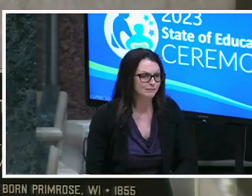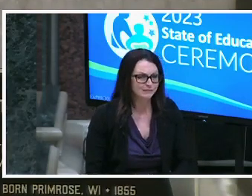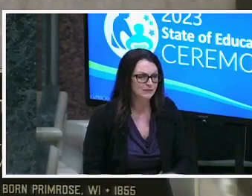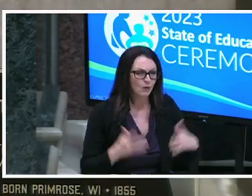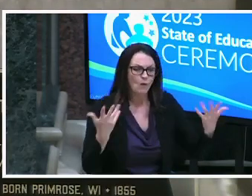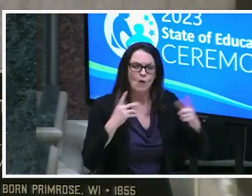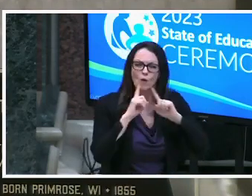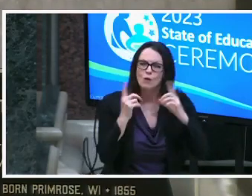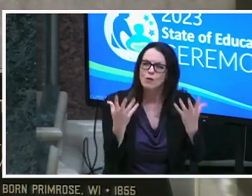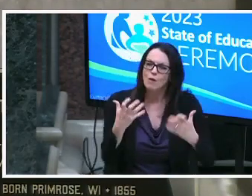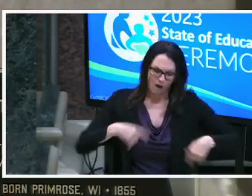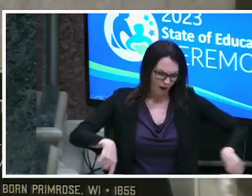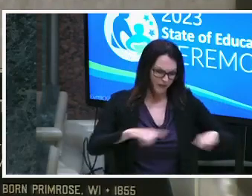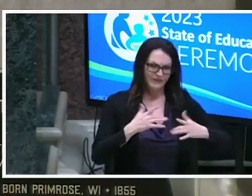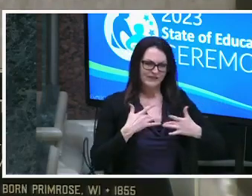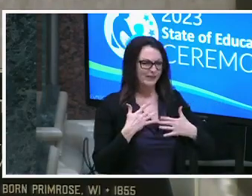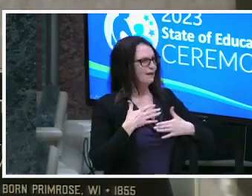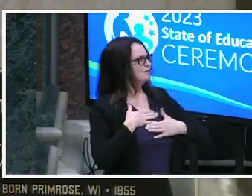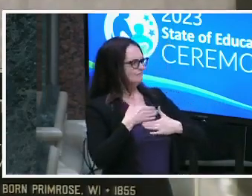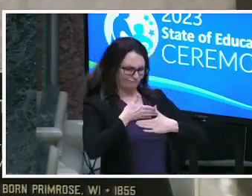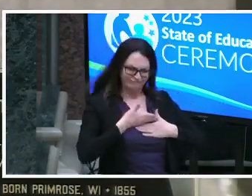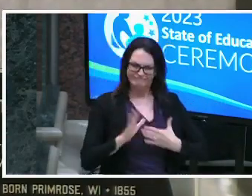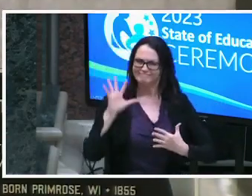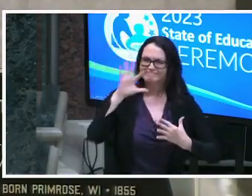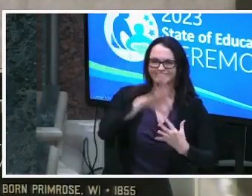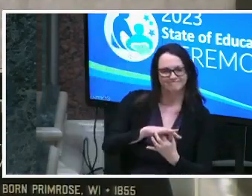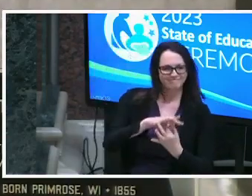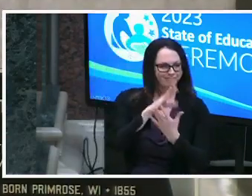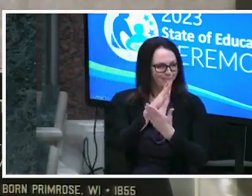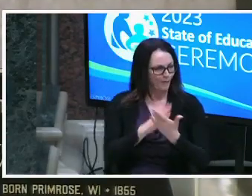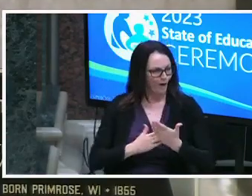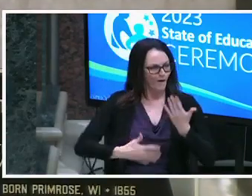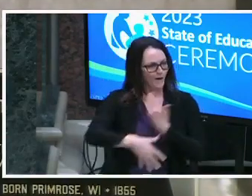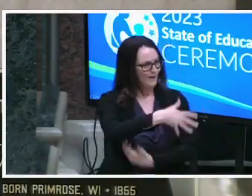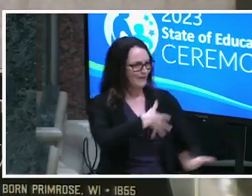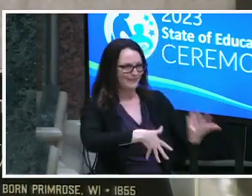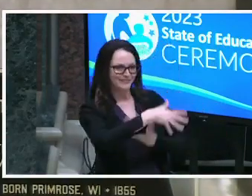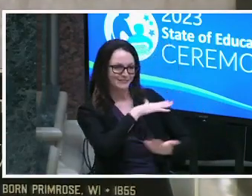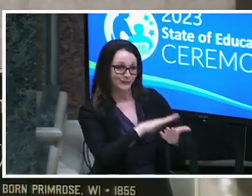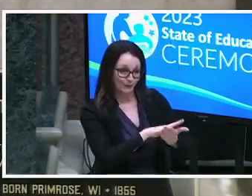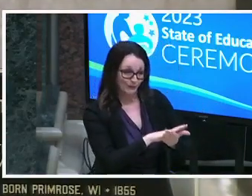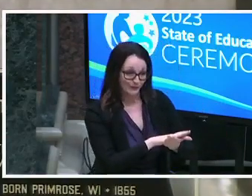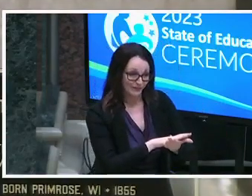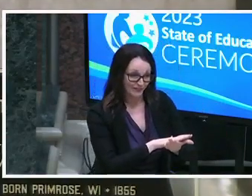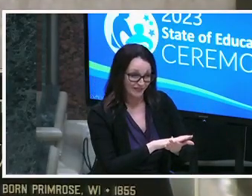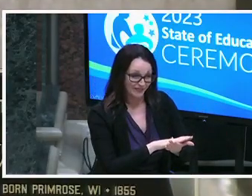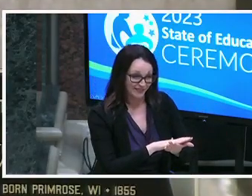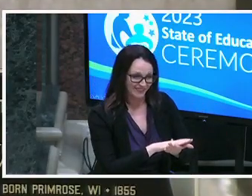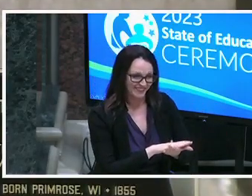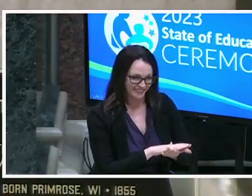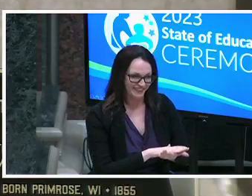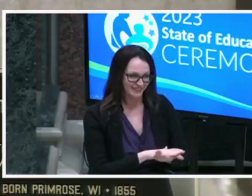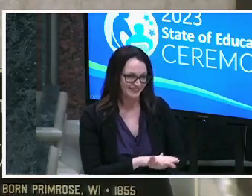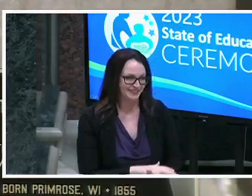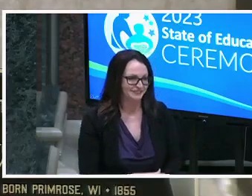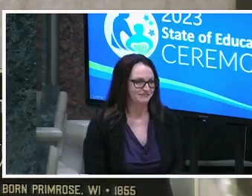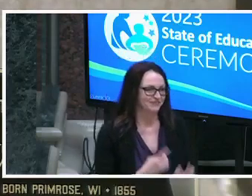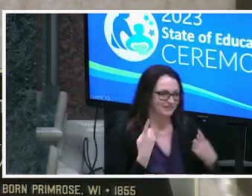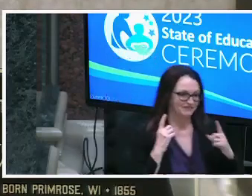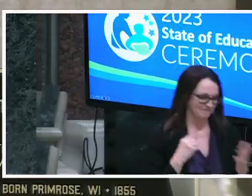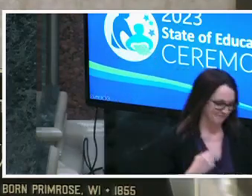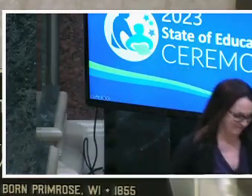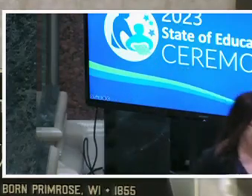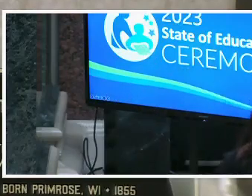they need support. After years of movement, they are able to find grounding in one place, in